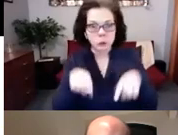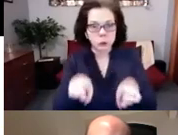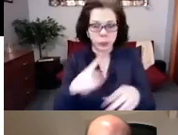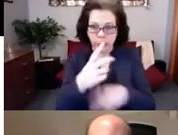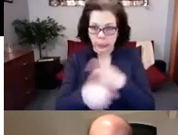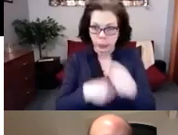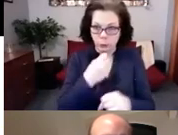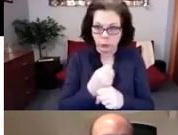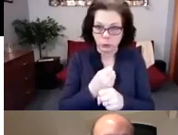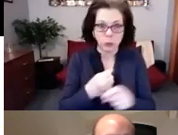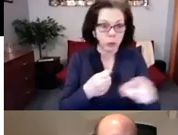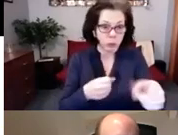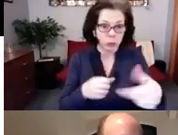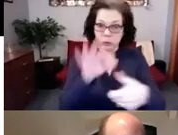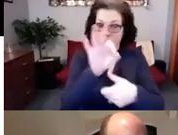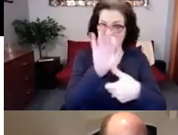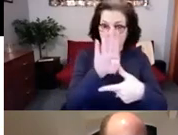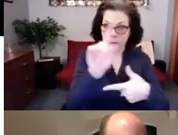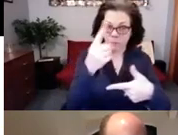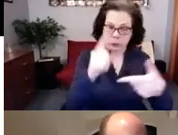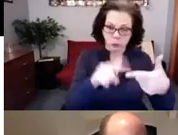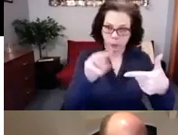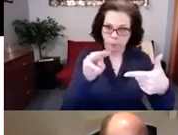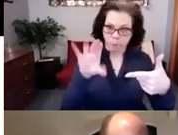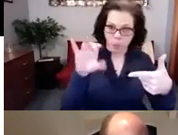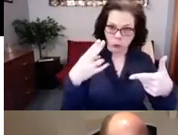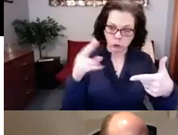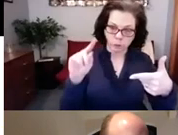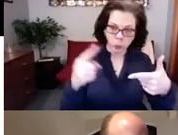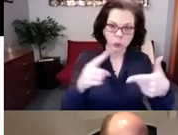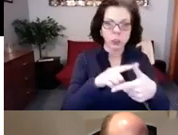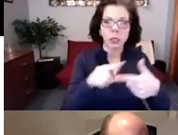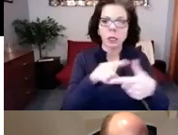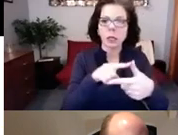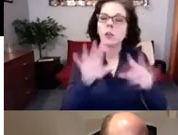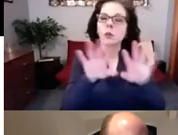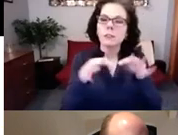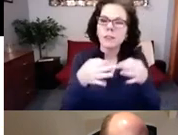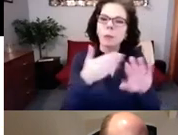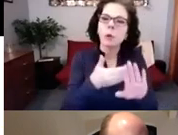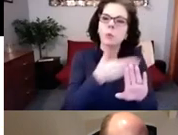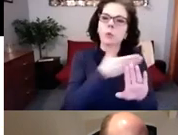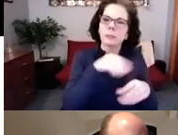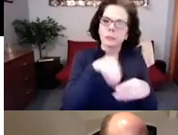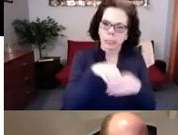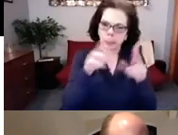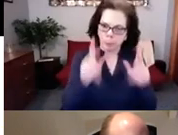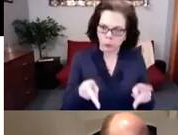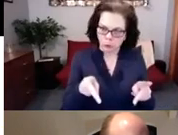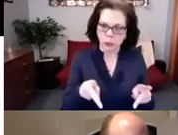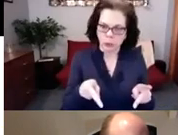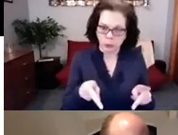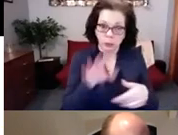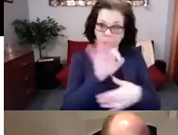the first 2 dates, February 1 and March 1, that relates to families who were previously in person. So February